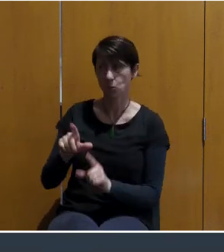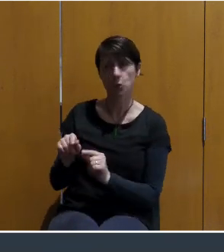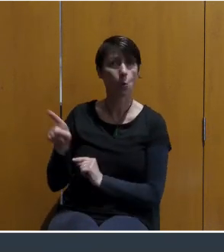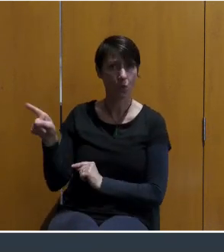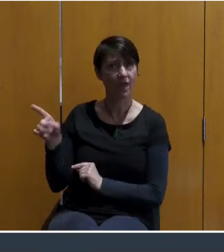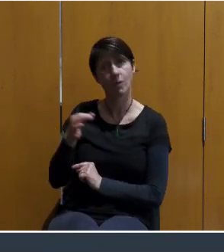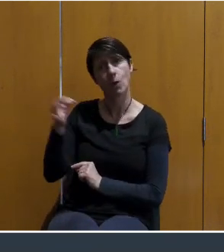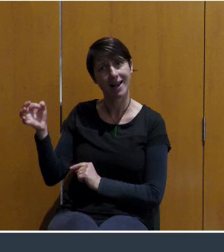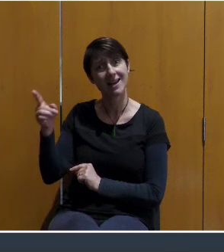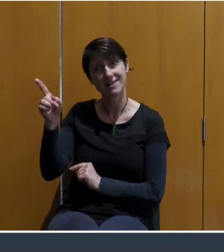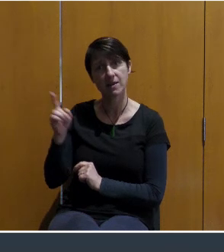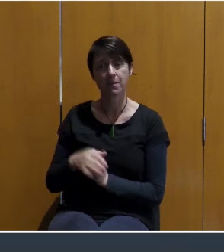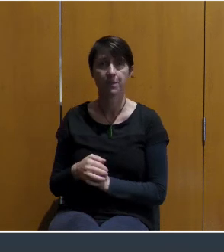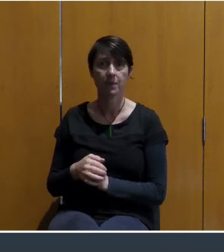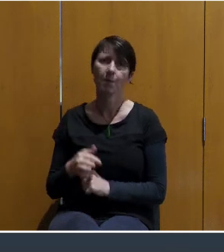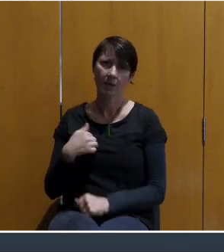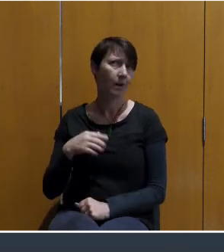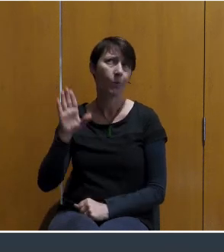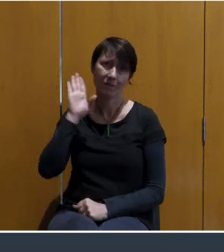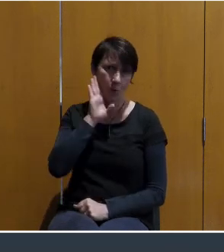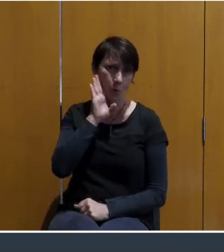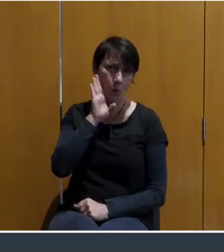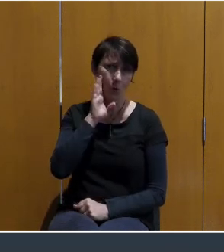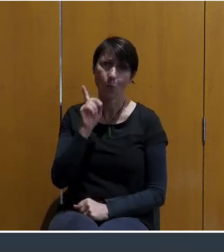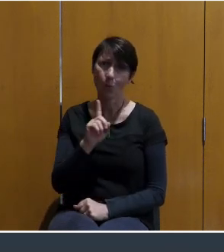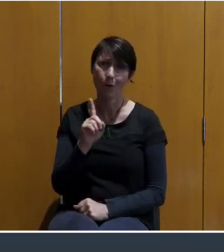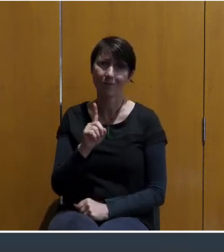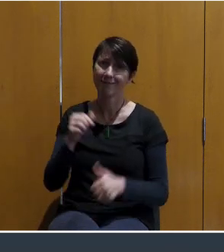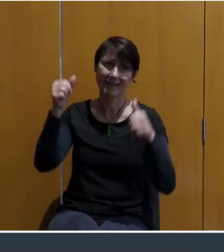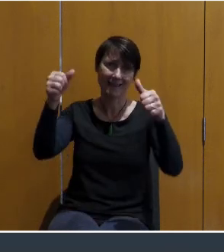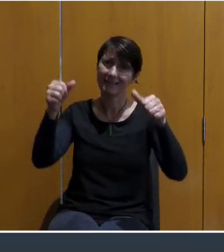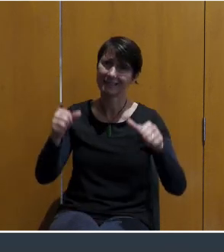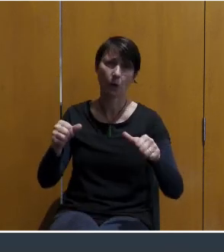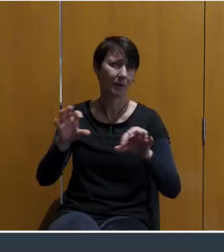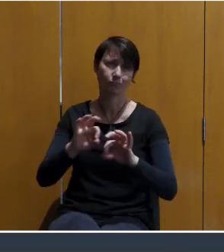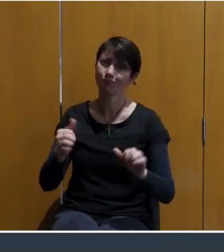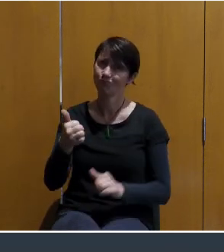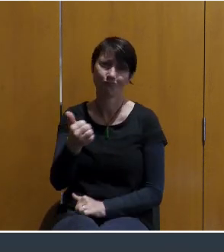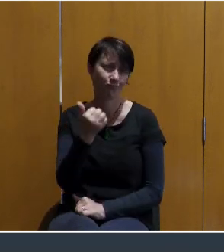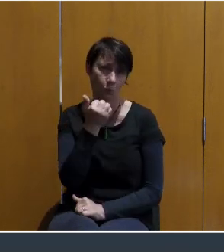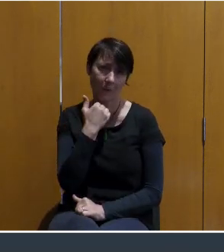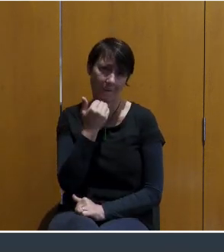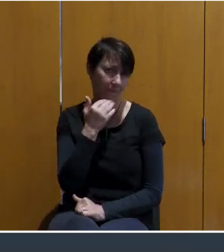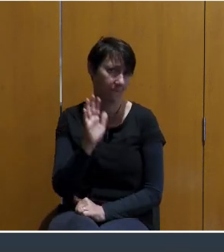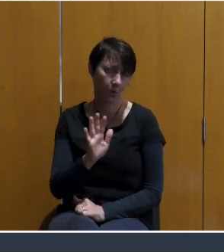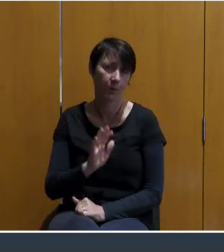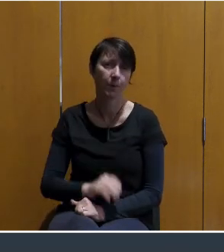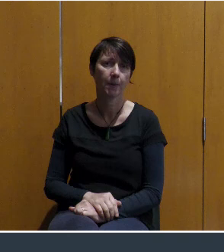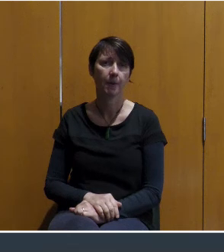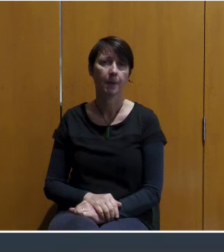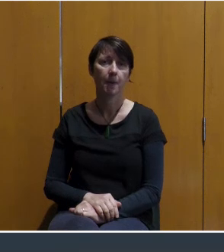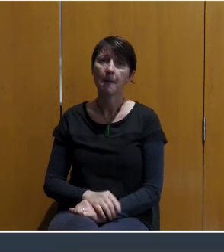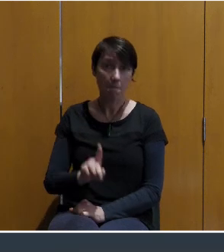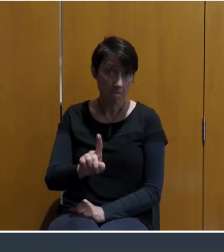to, like we've heard loud and clear that our signage is not appropriate from some submitters, but that doesn't necessarily mean that there needs to be